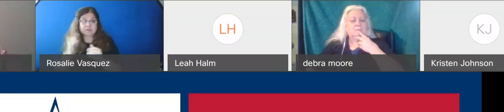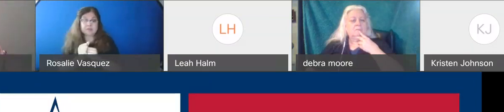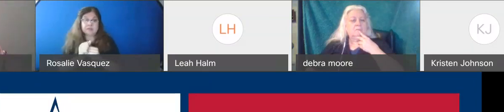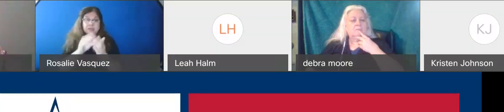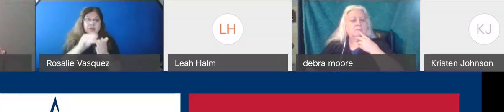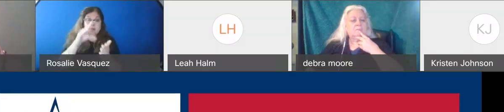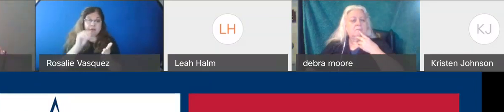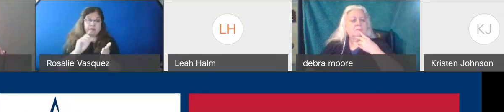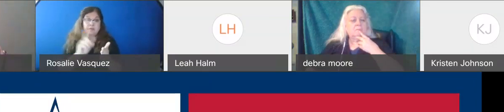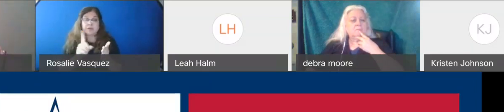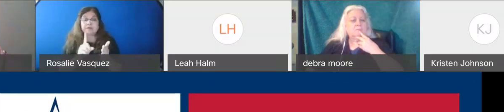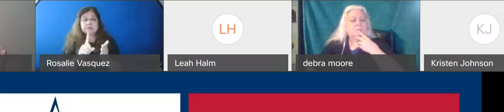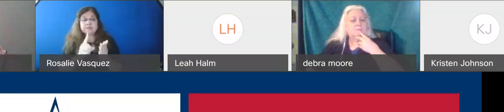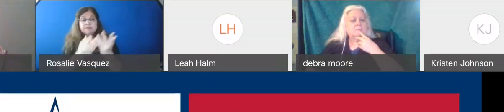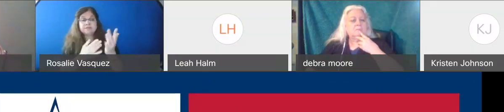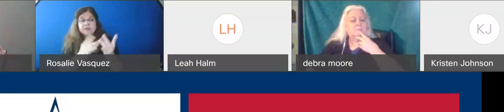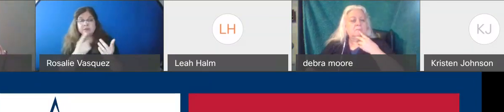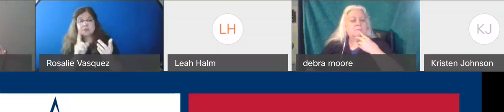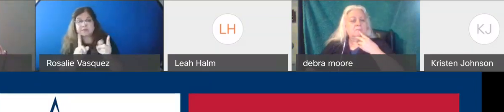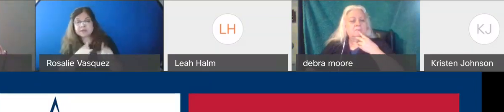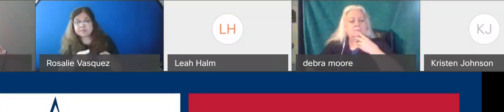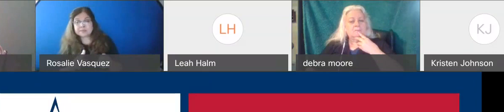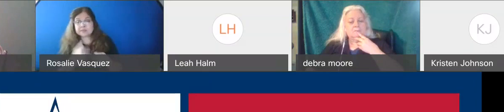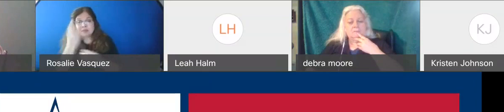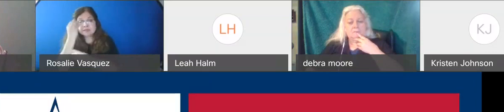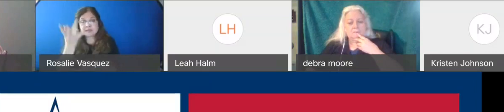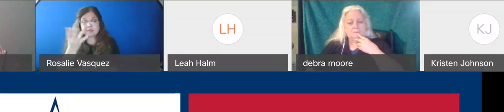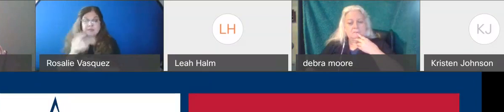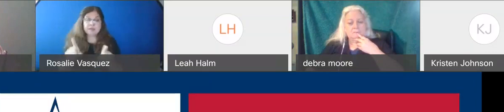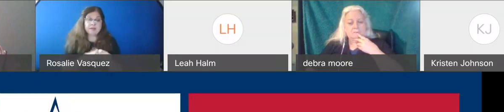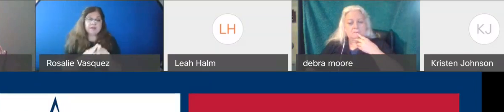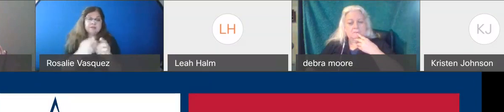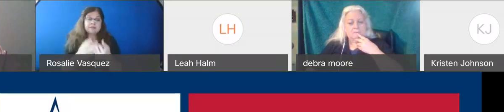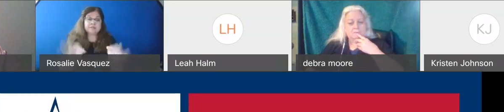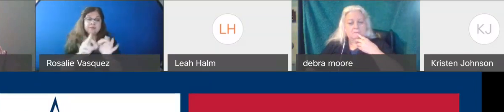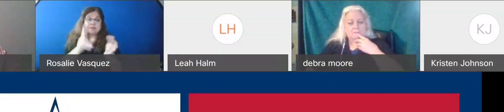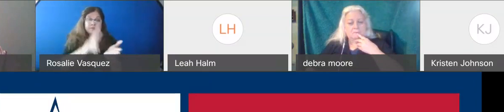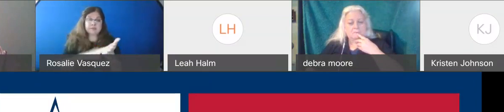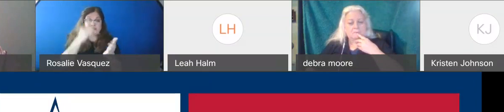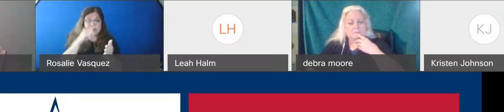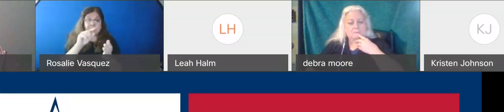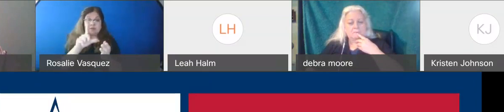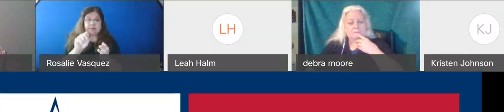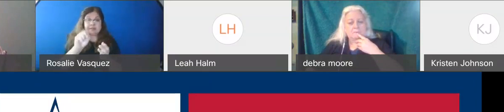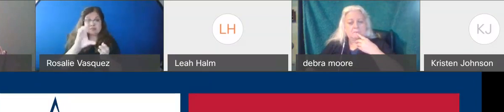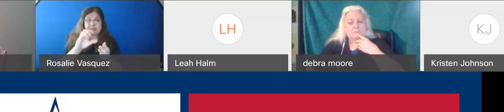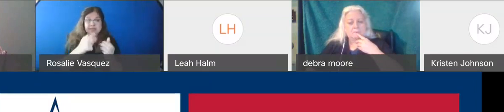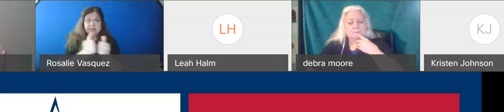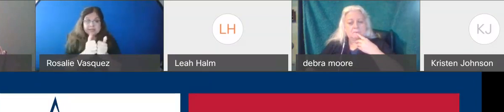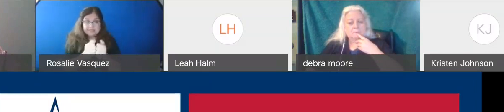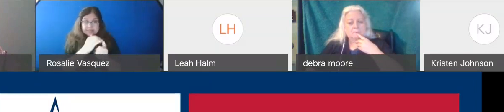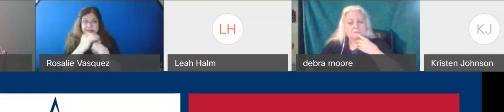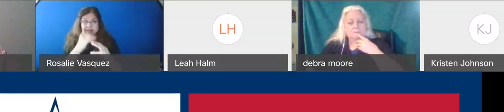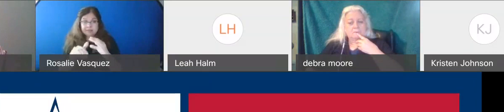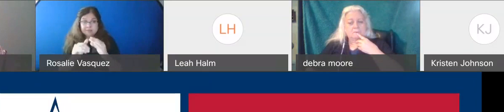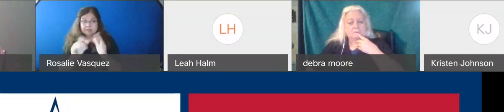to where the fire is if you know where it is. And then also it's important to sign up for the LSC text and email alerts in the My